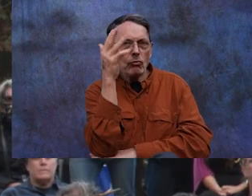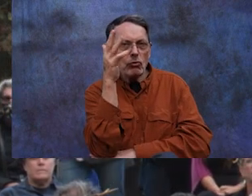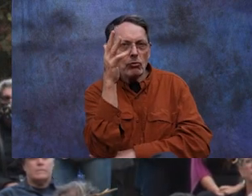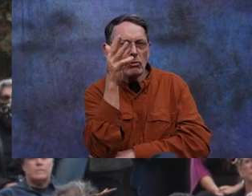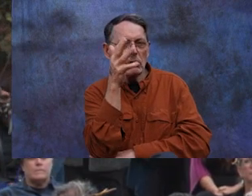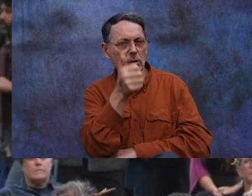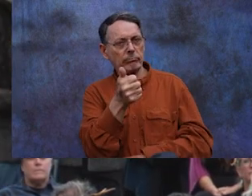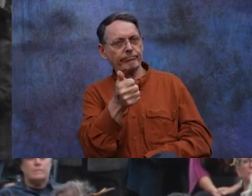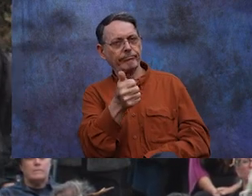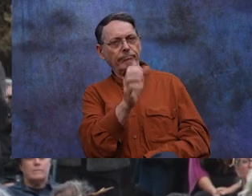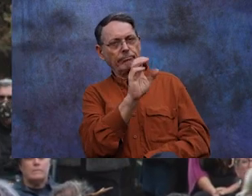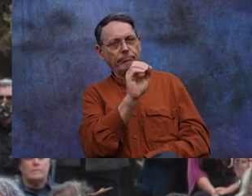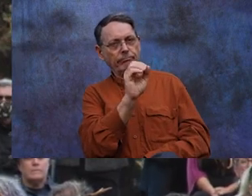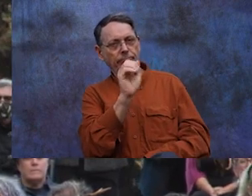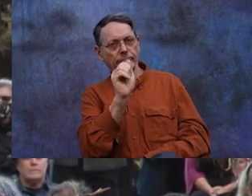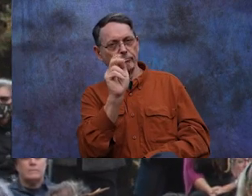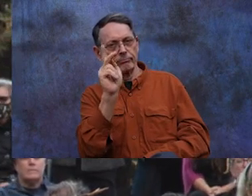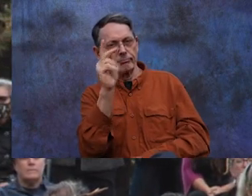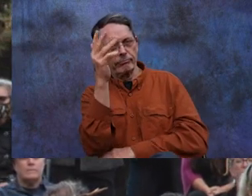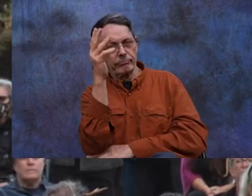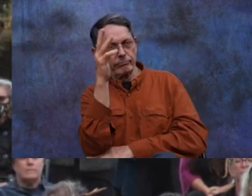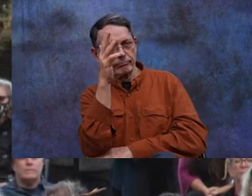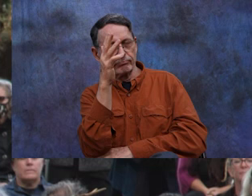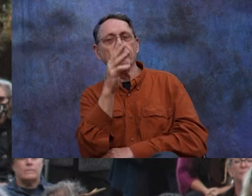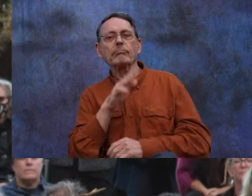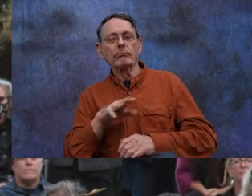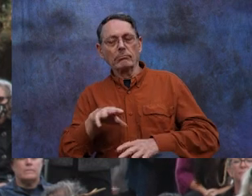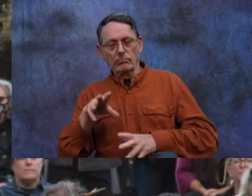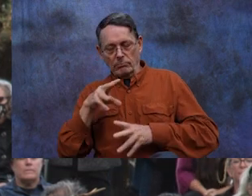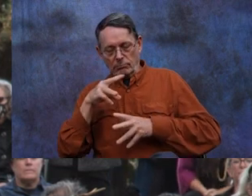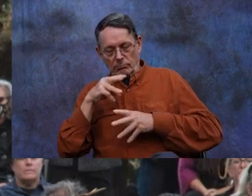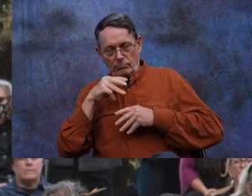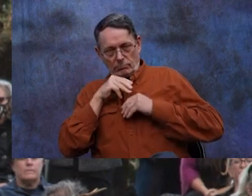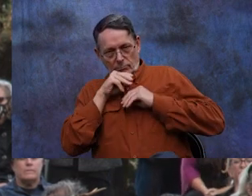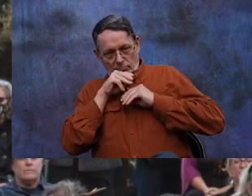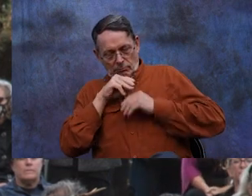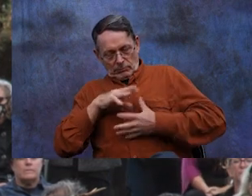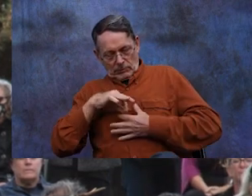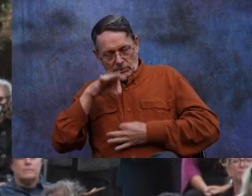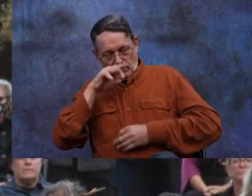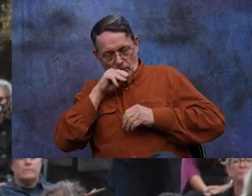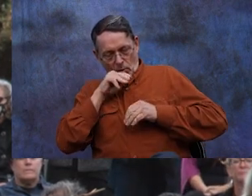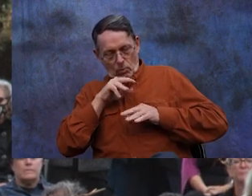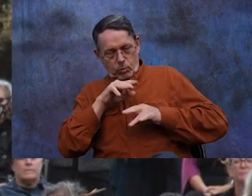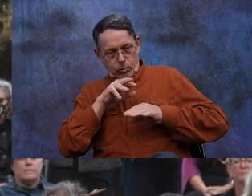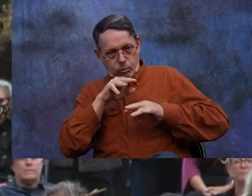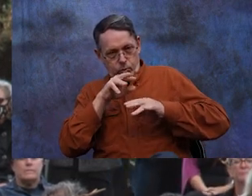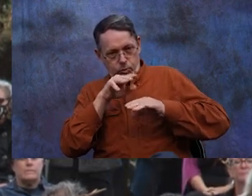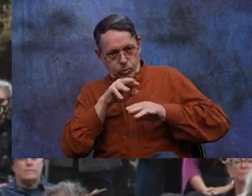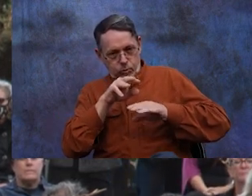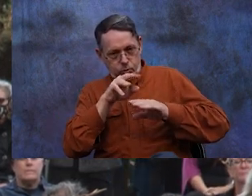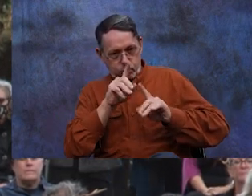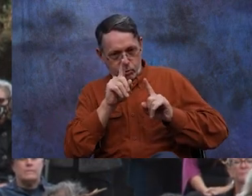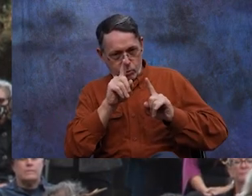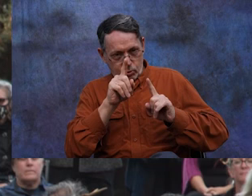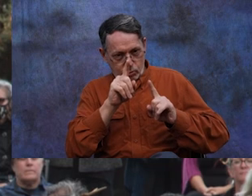And with the breath, your spirit goes to that oak tree. And as you land,